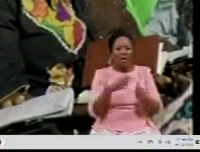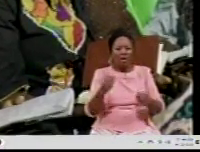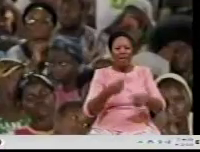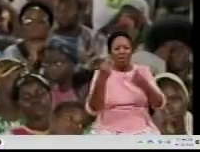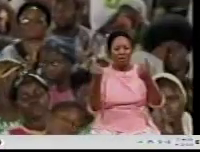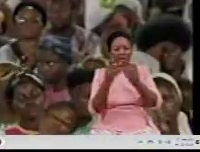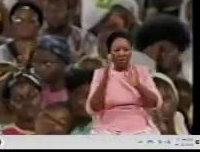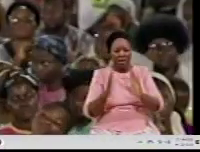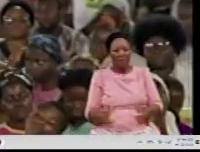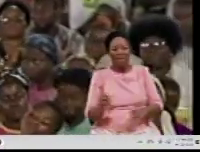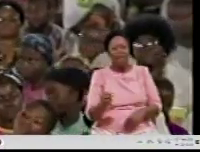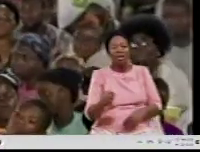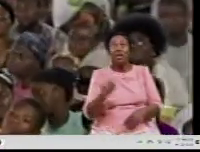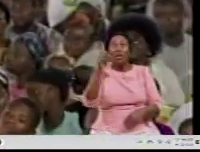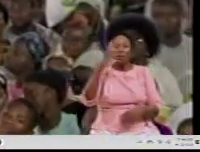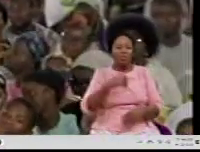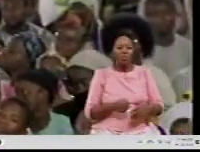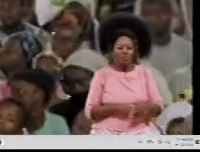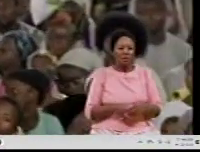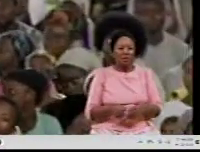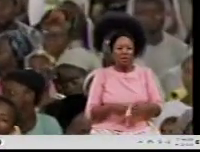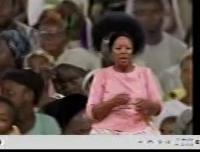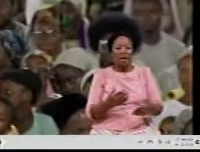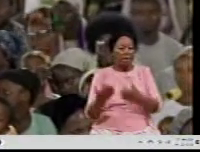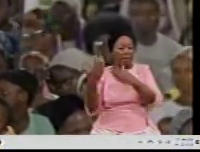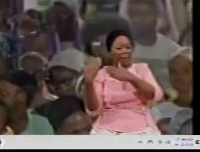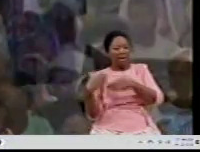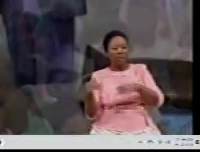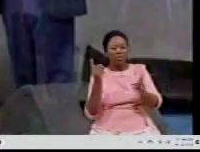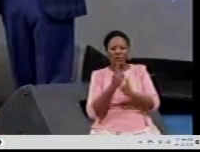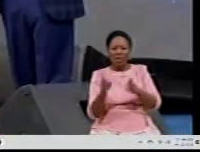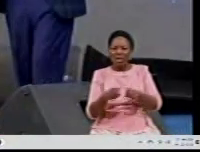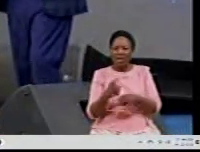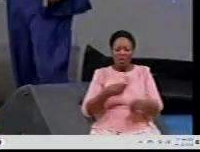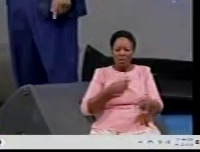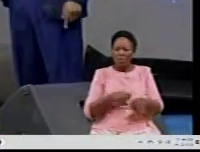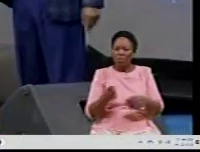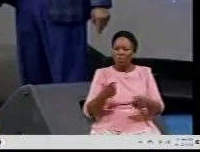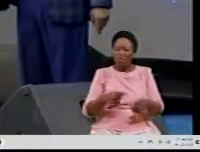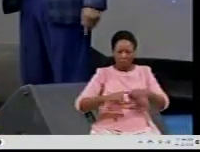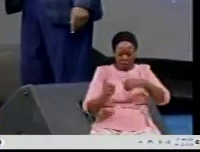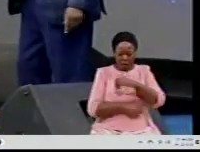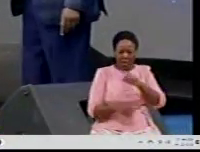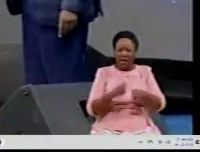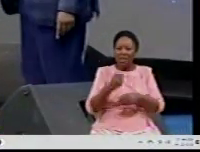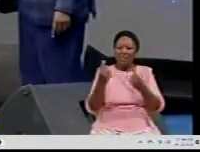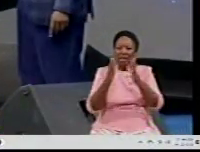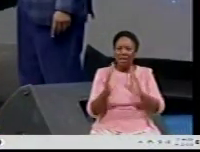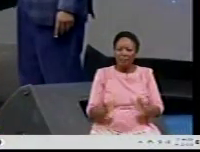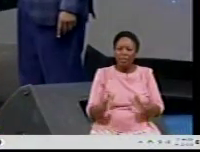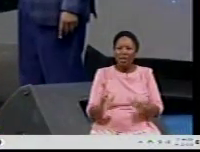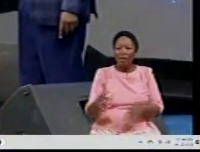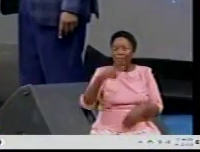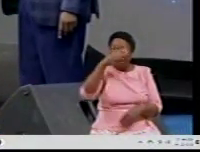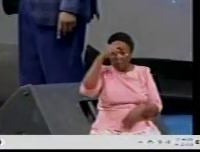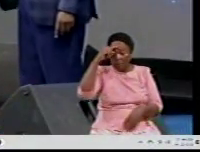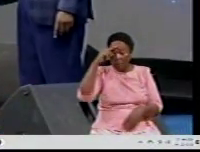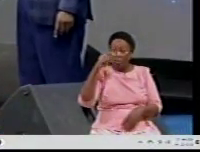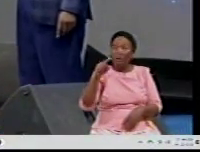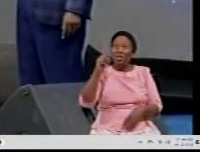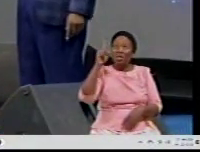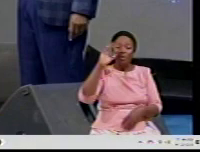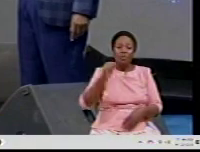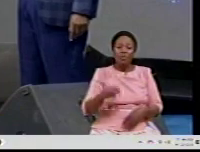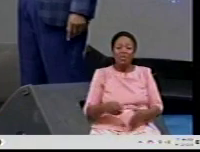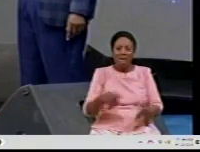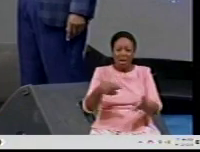He was treated like a sinner, like a transgressor, because he was standing